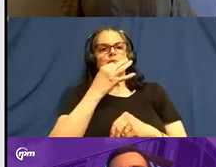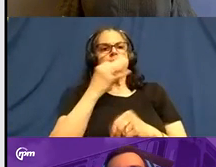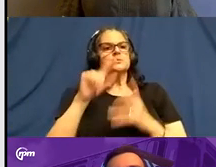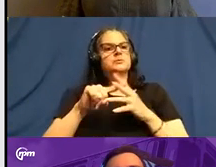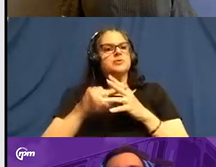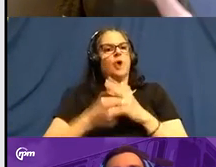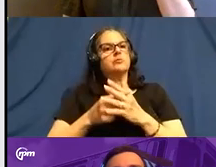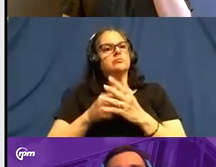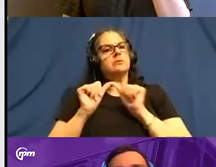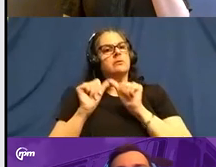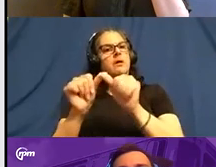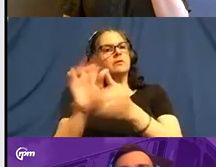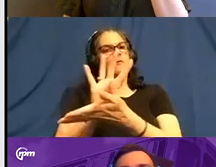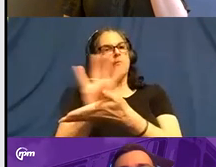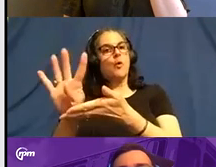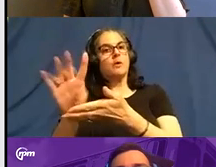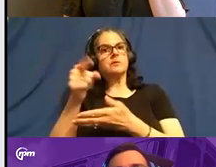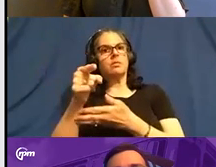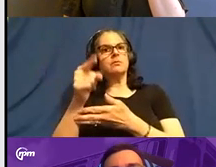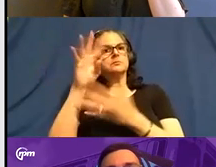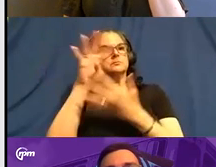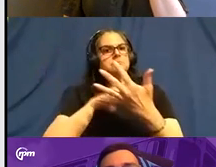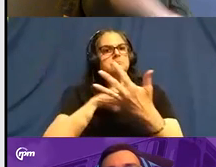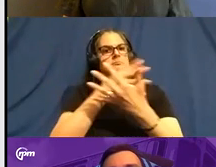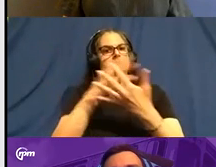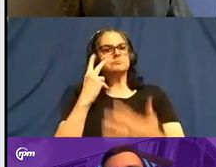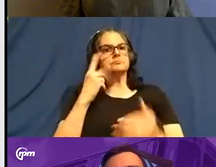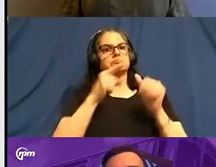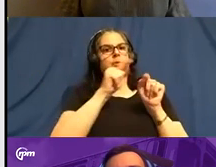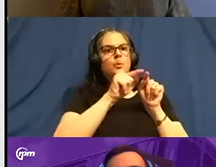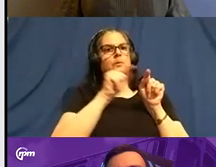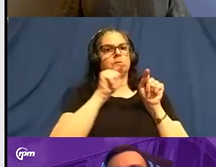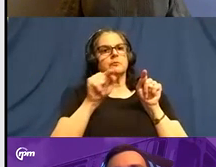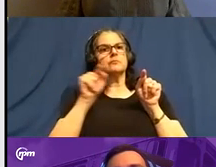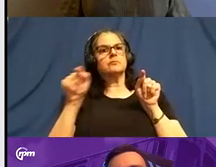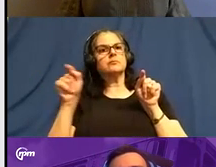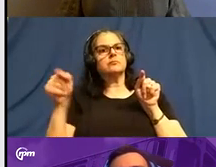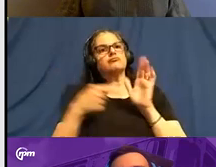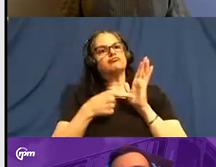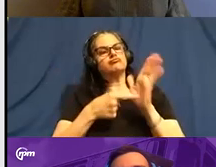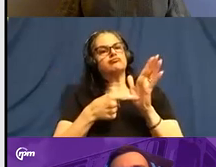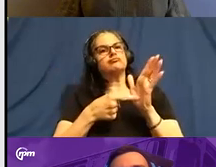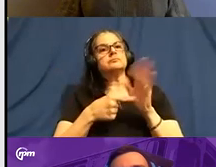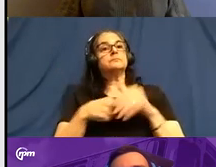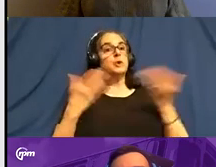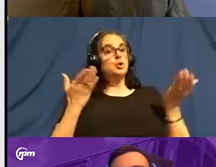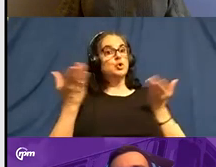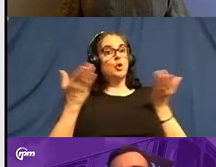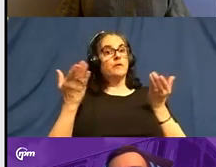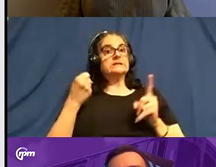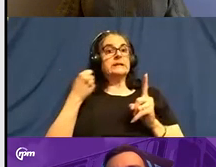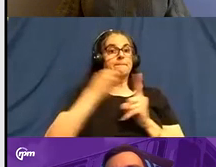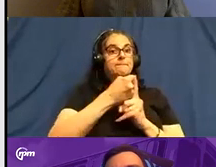is going to look like for this work. Generally, the service impacts are focused on